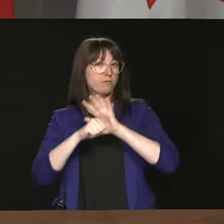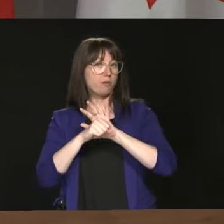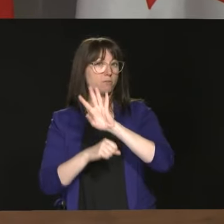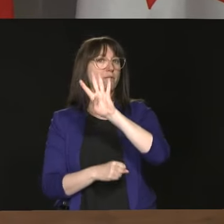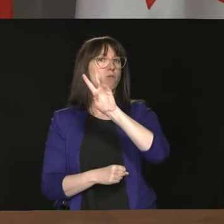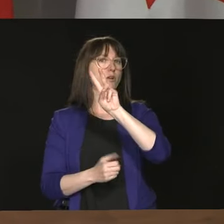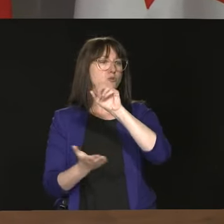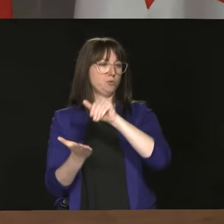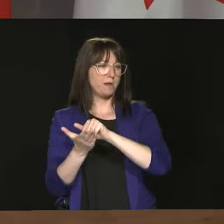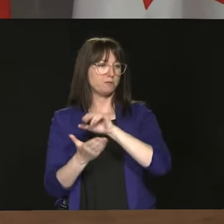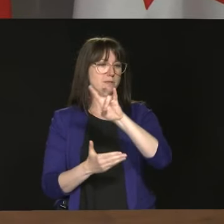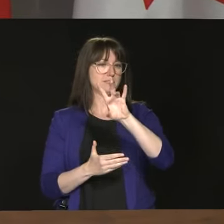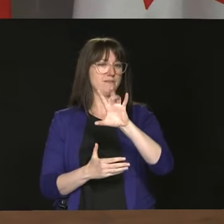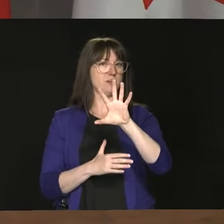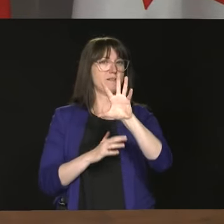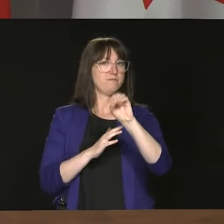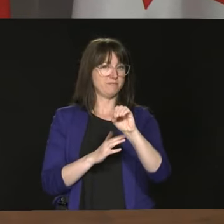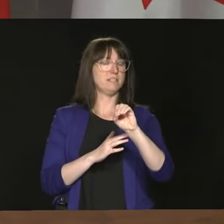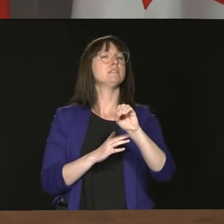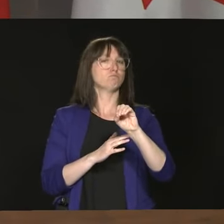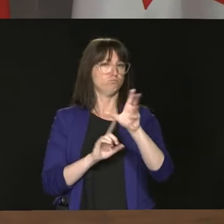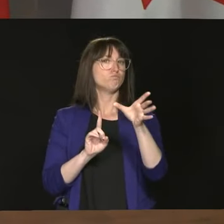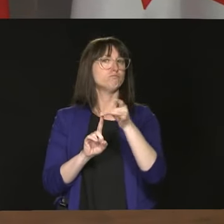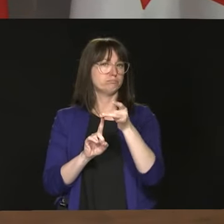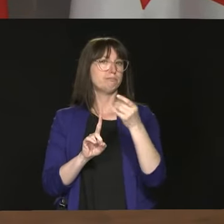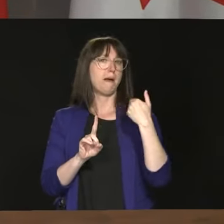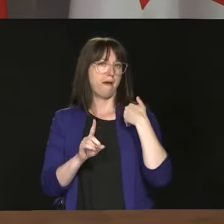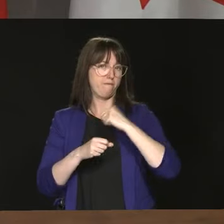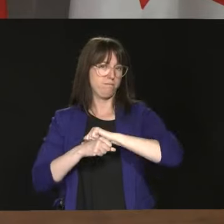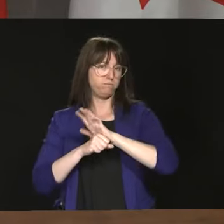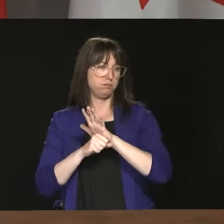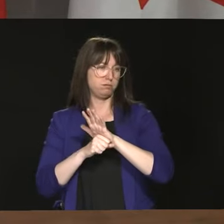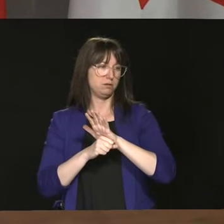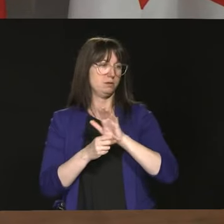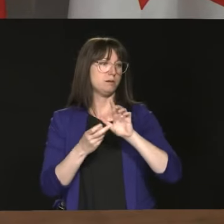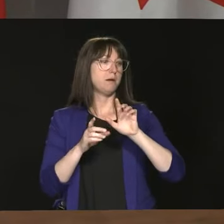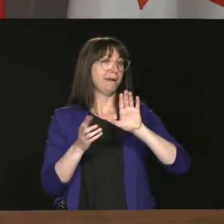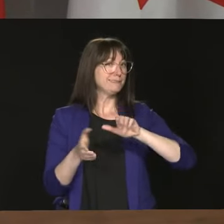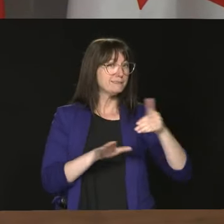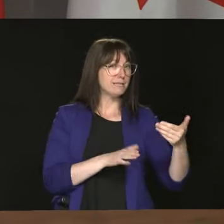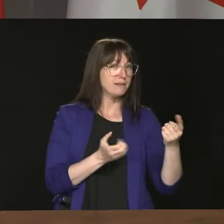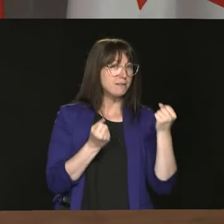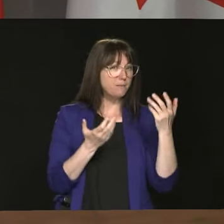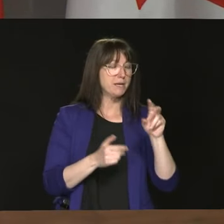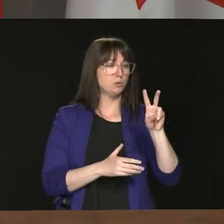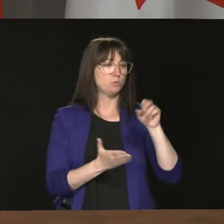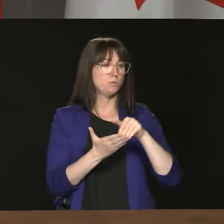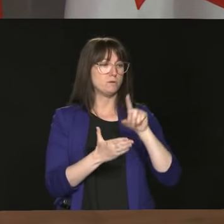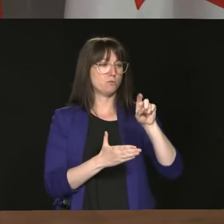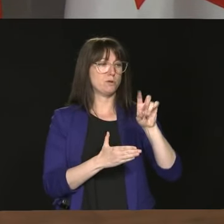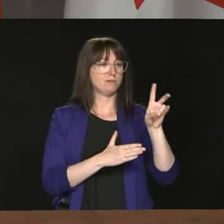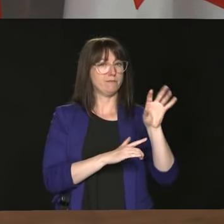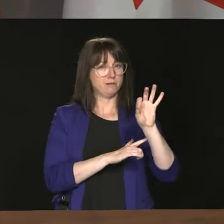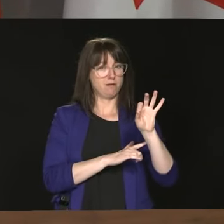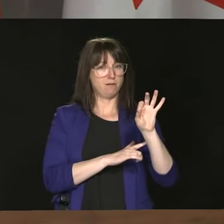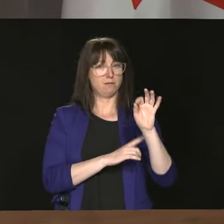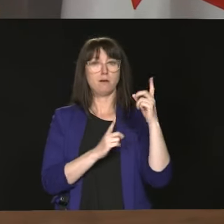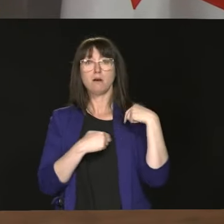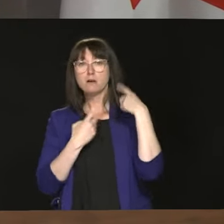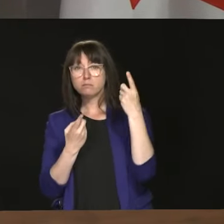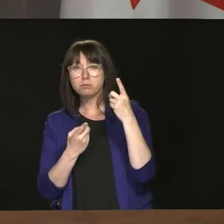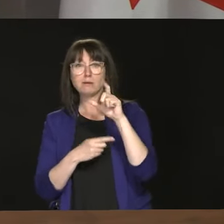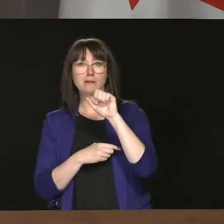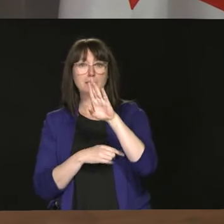42,750 confirmed cases, including 2,179 deaths. To date, labs across Canada have tested